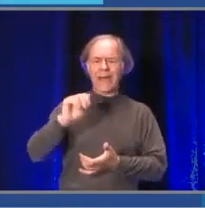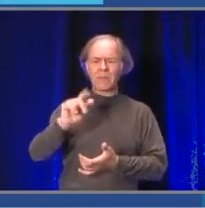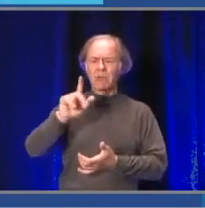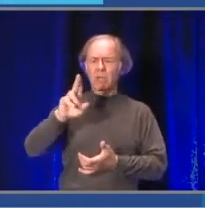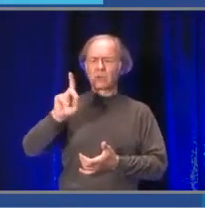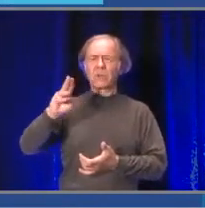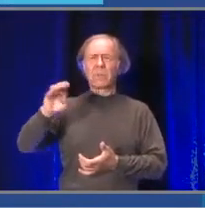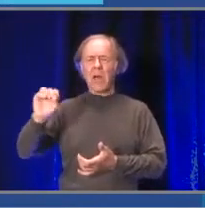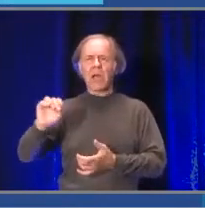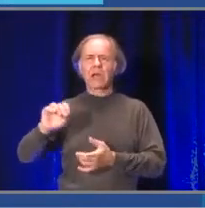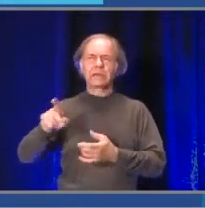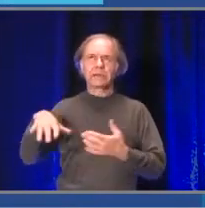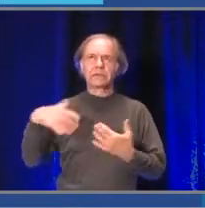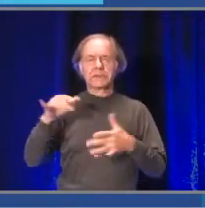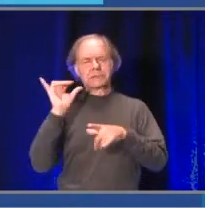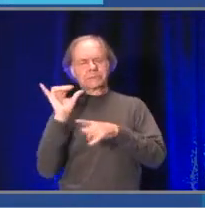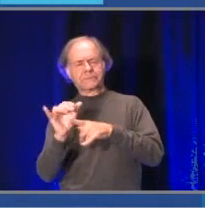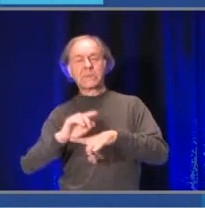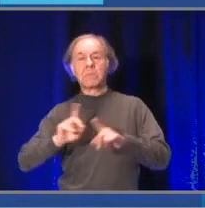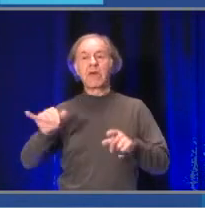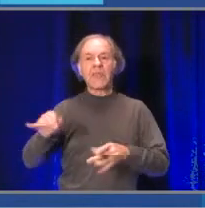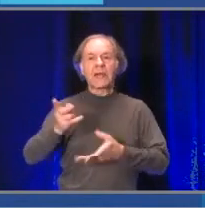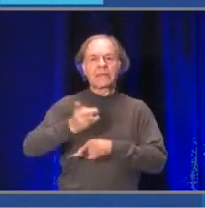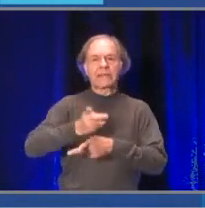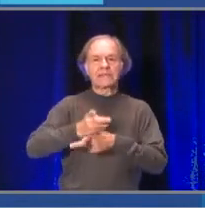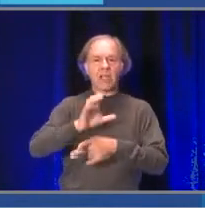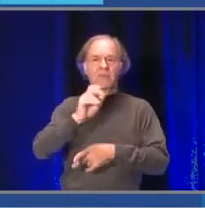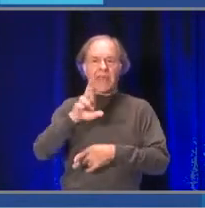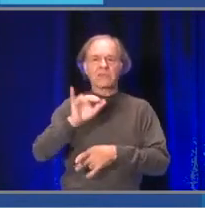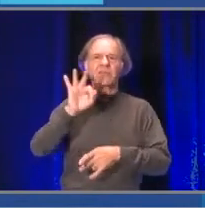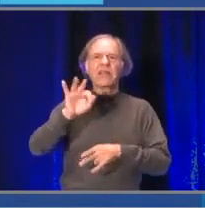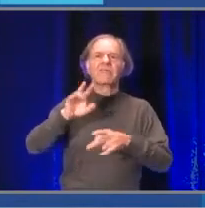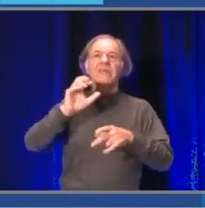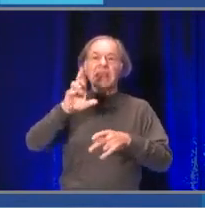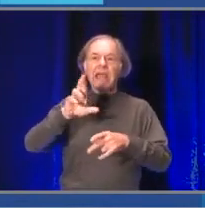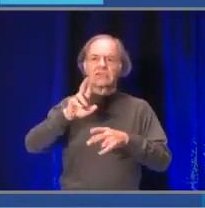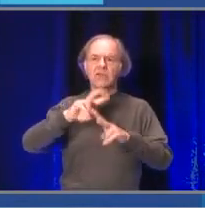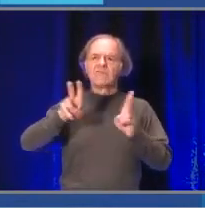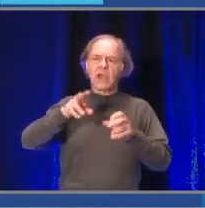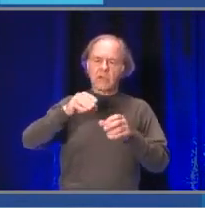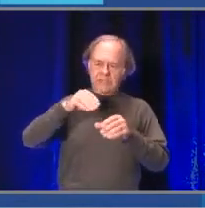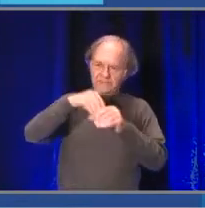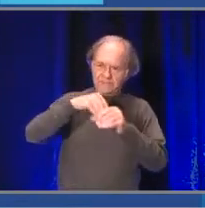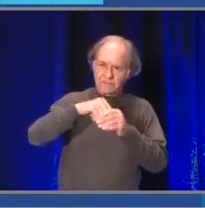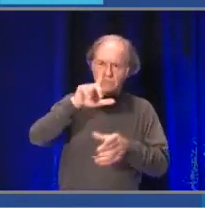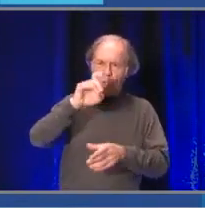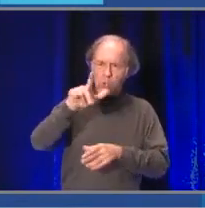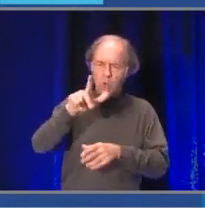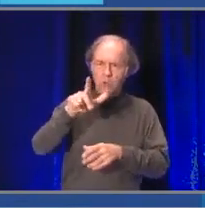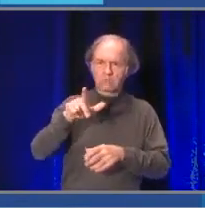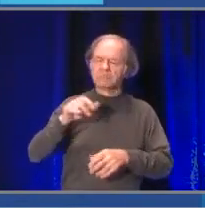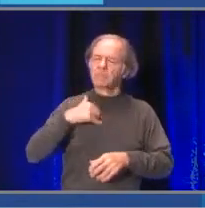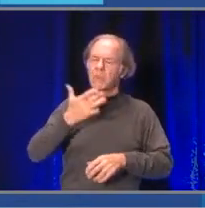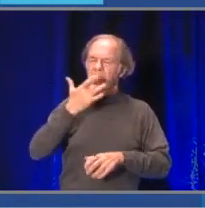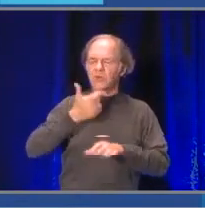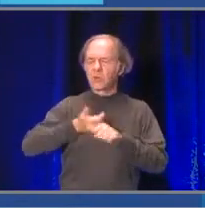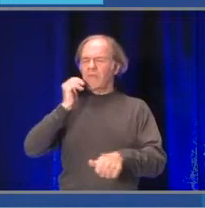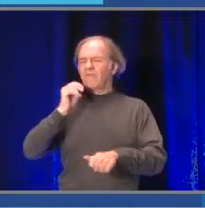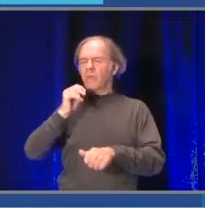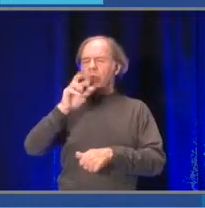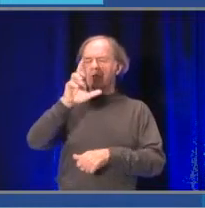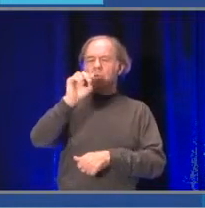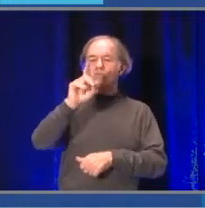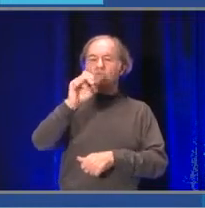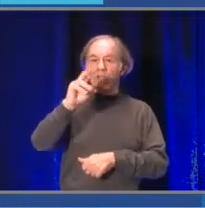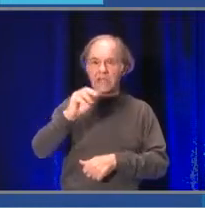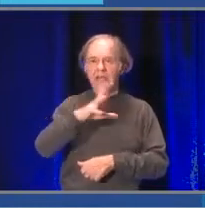they treat the cancer when it's localized. We try to hold off on radiation and androgen ablation,